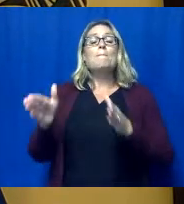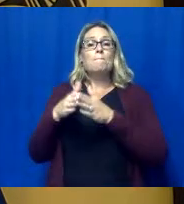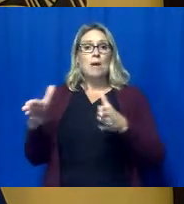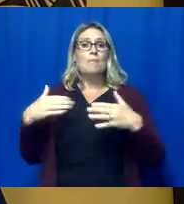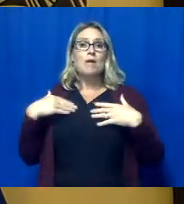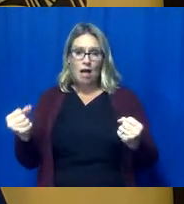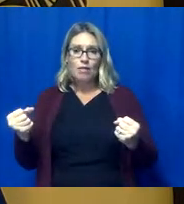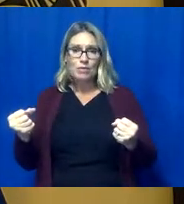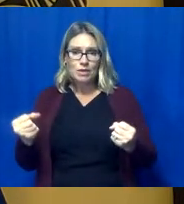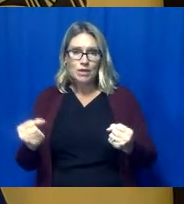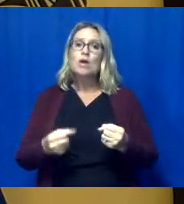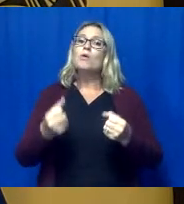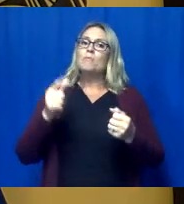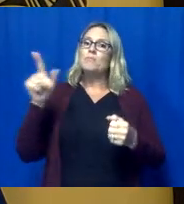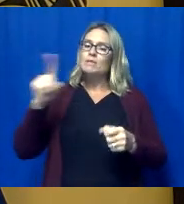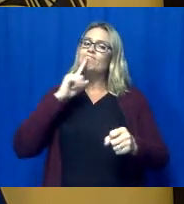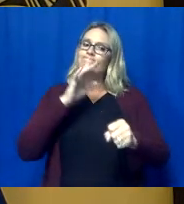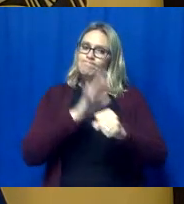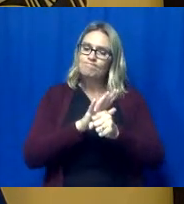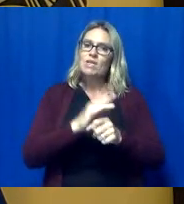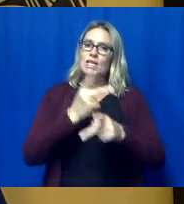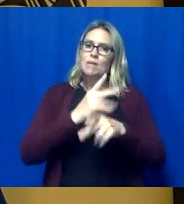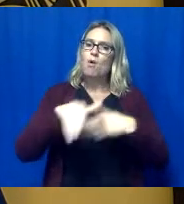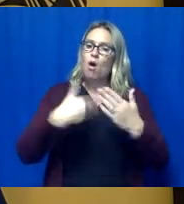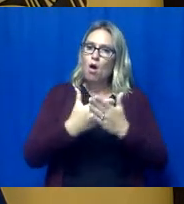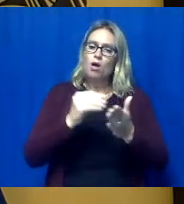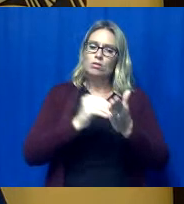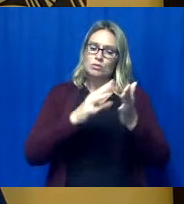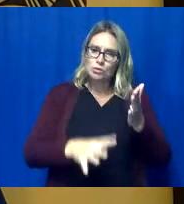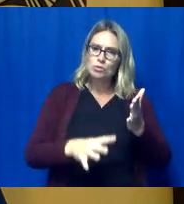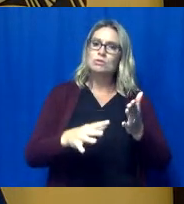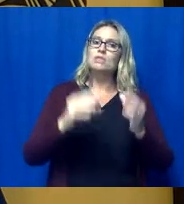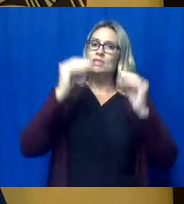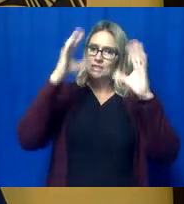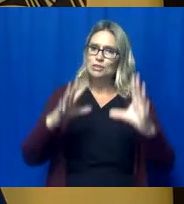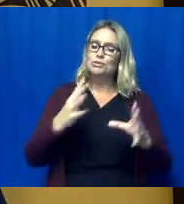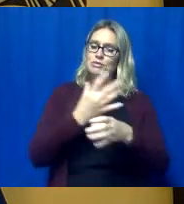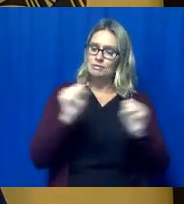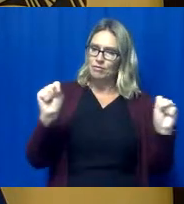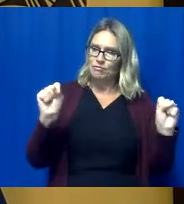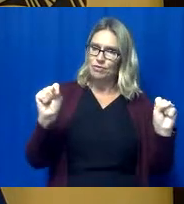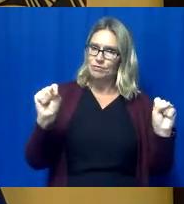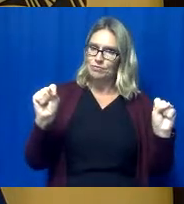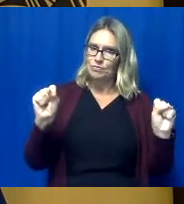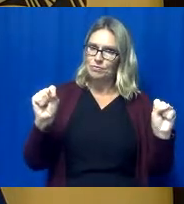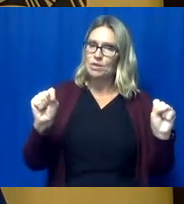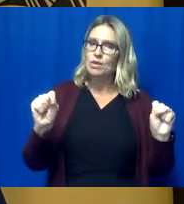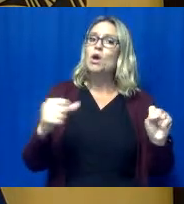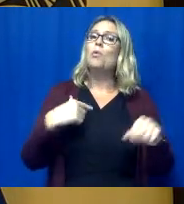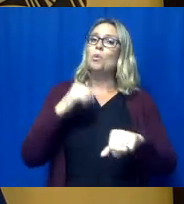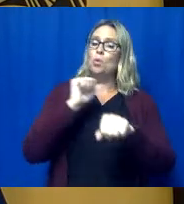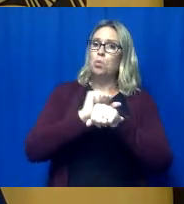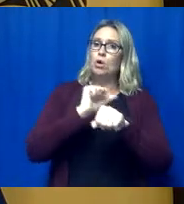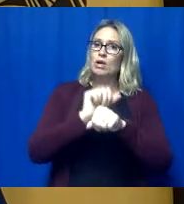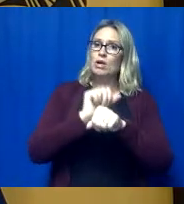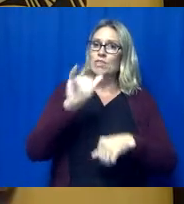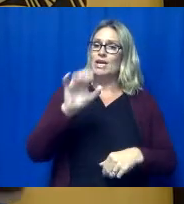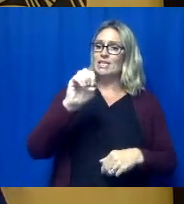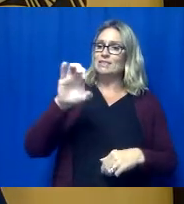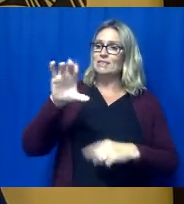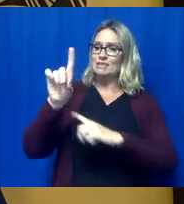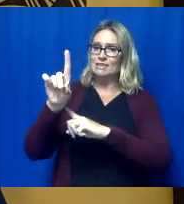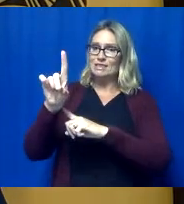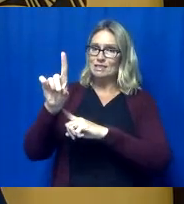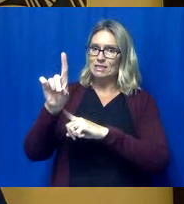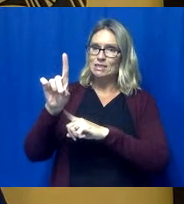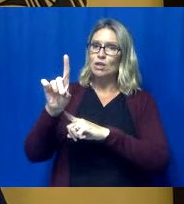every classroom and every teacher and every student healthy and safe, and we work very closely with our partners at EECD to ensure that we